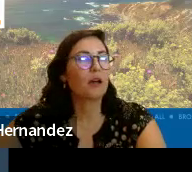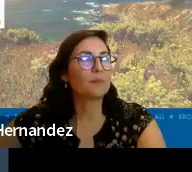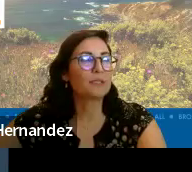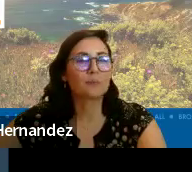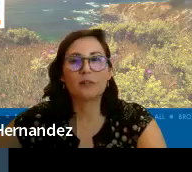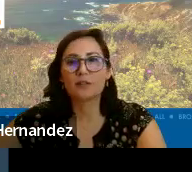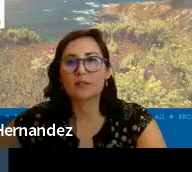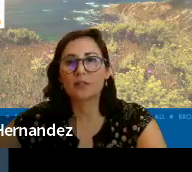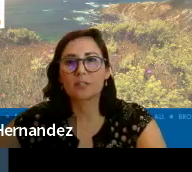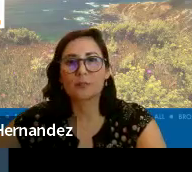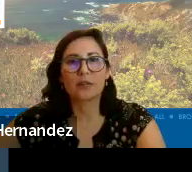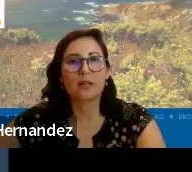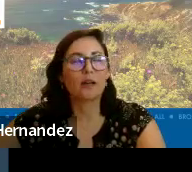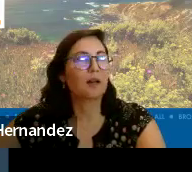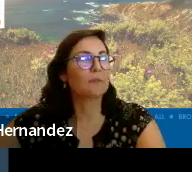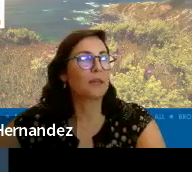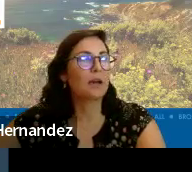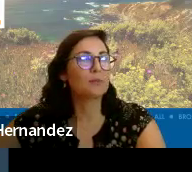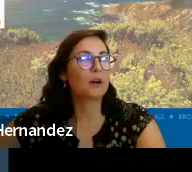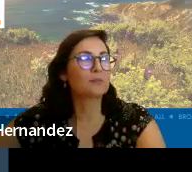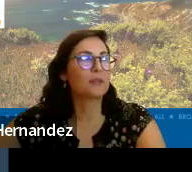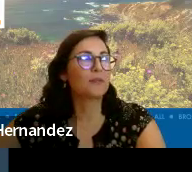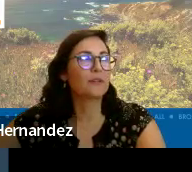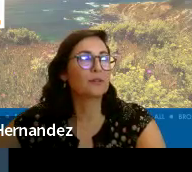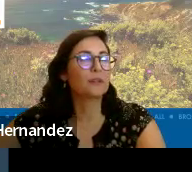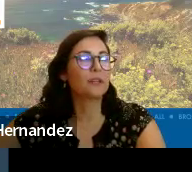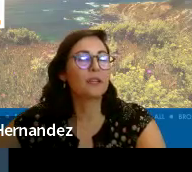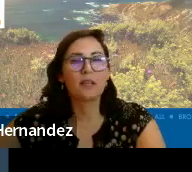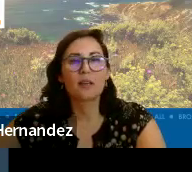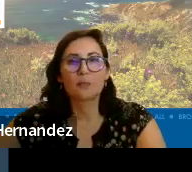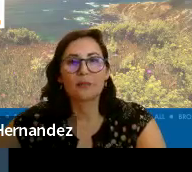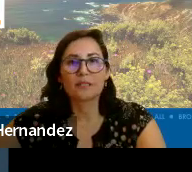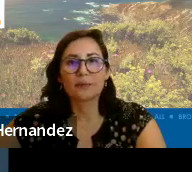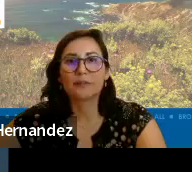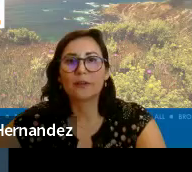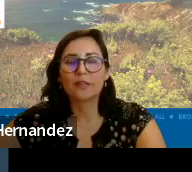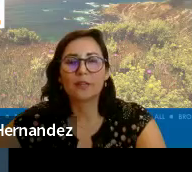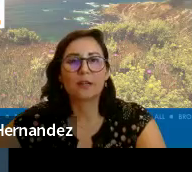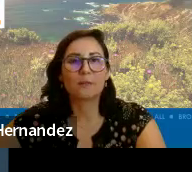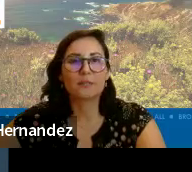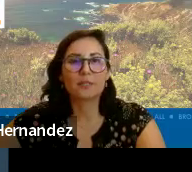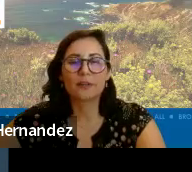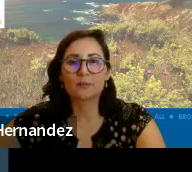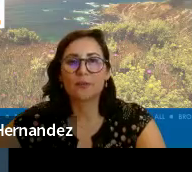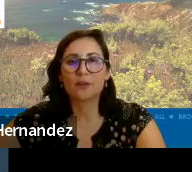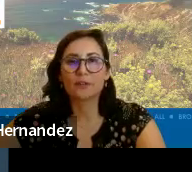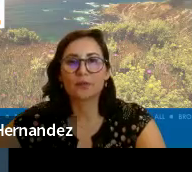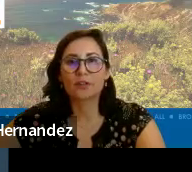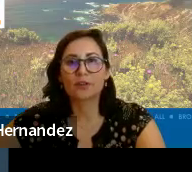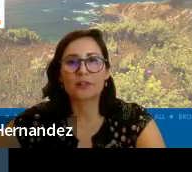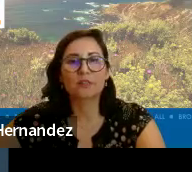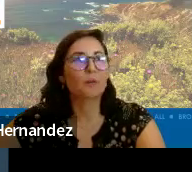opportunity that's going to be launched in the spring. They have approximately $500 million in estimated funding. This is available